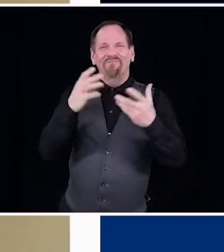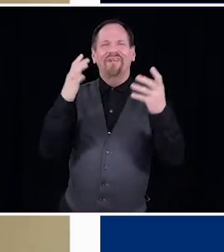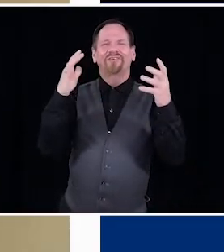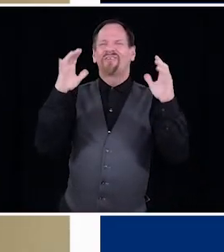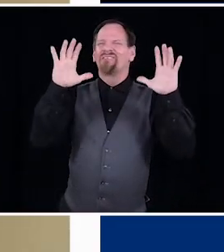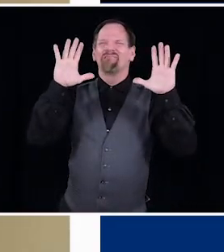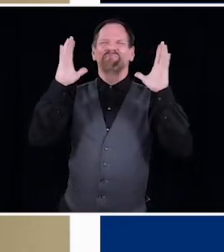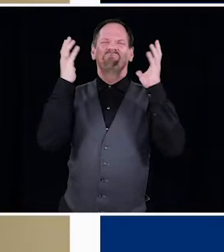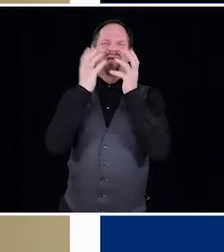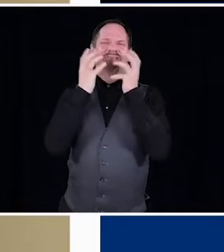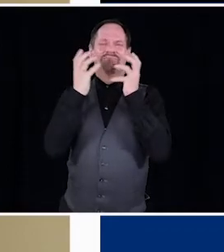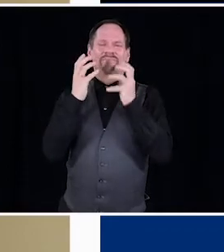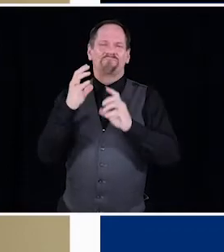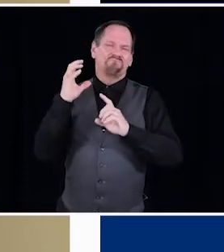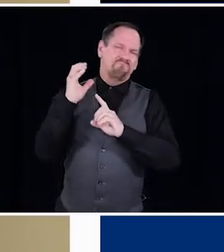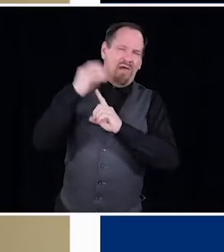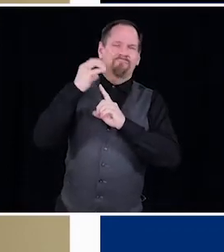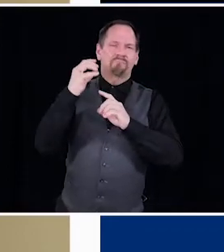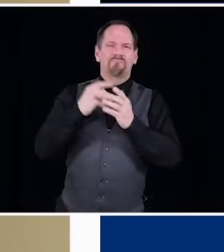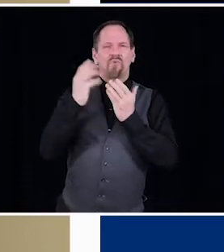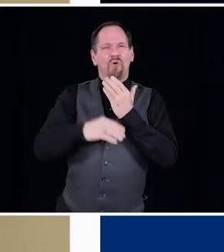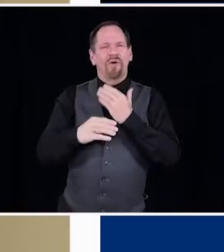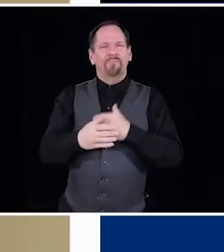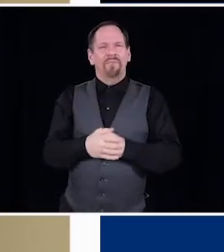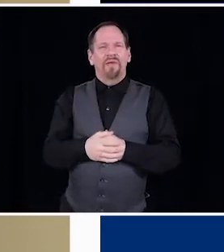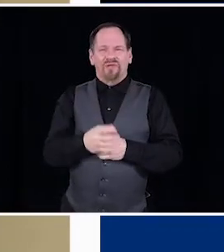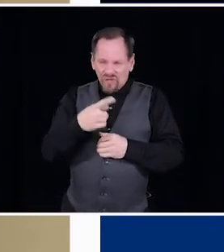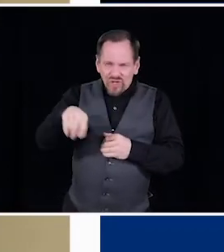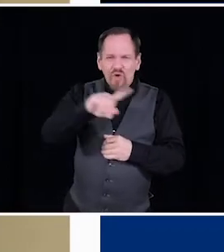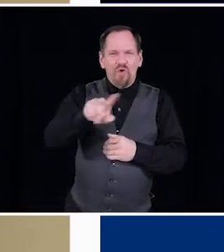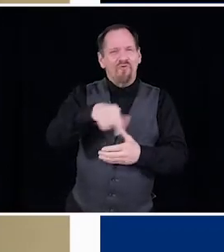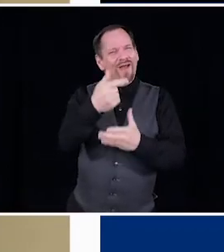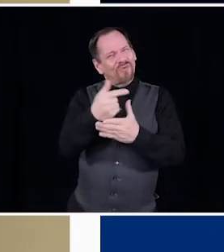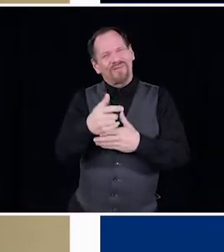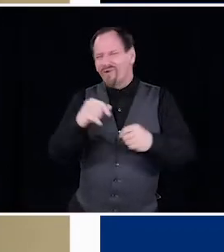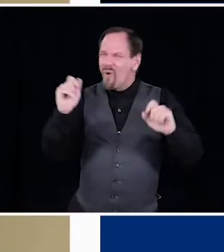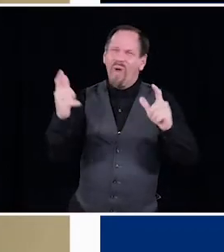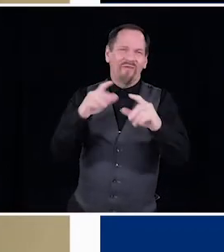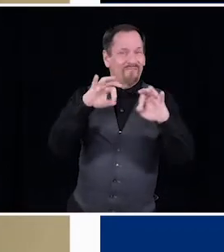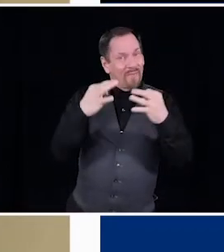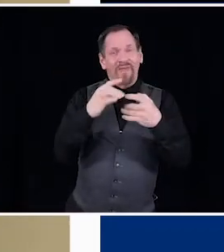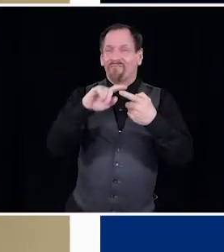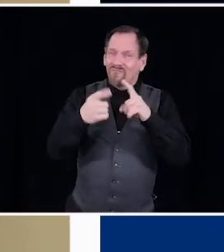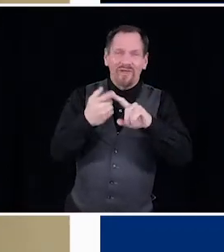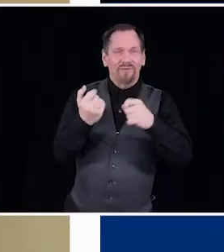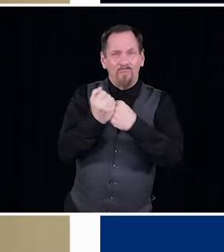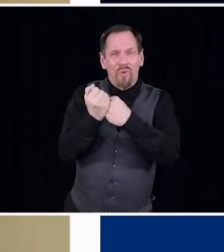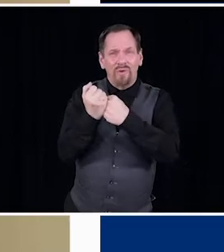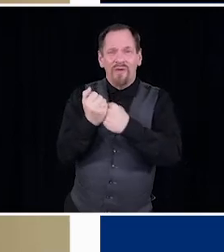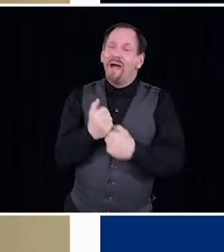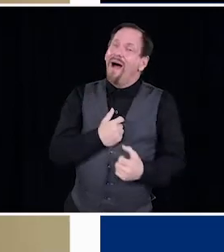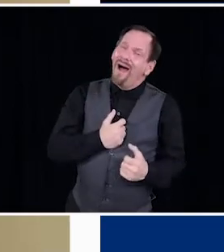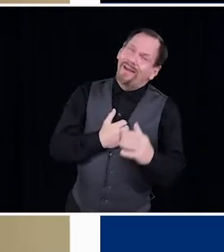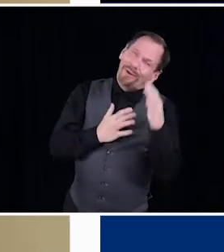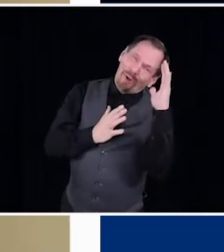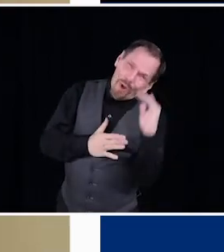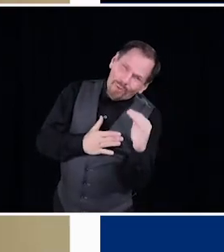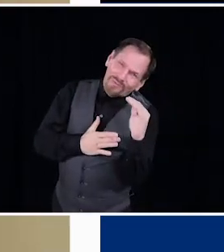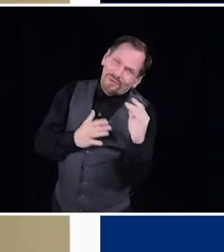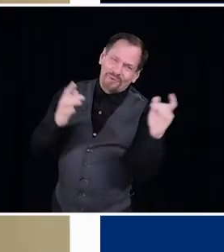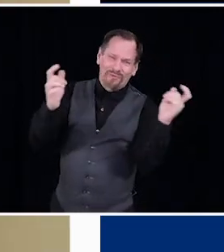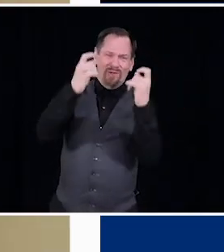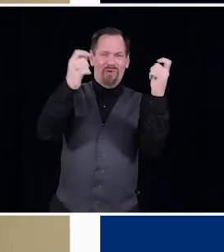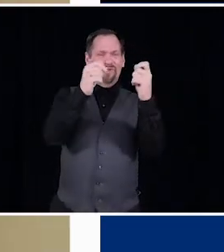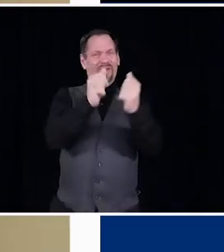this demanding and prestigious program. To you, our graduates, and to everyone who supported you. I had hoped to celebrate with you